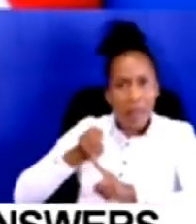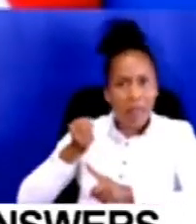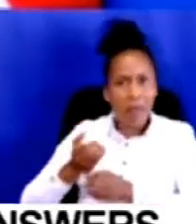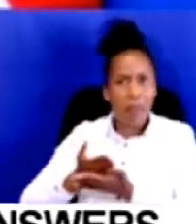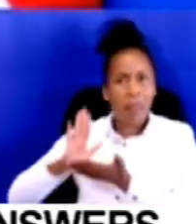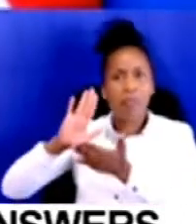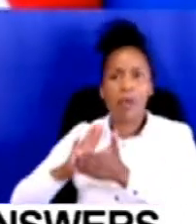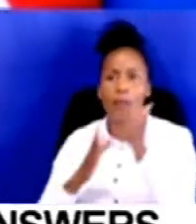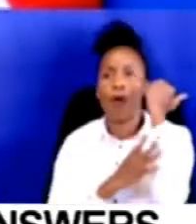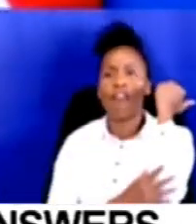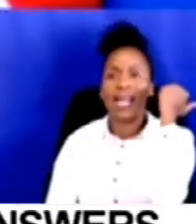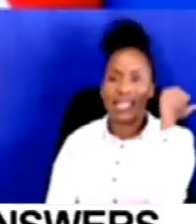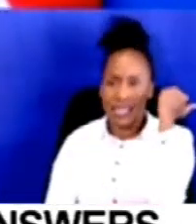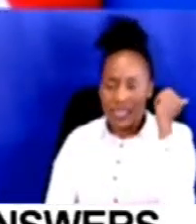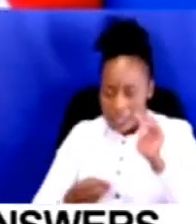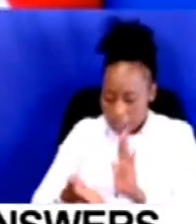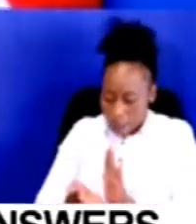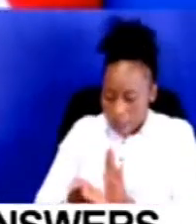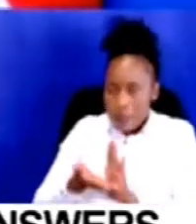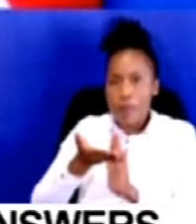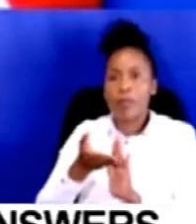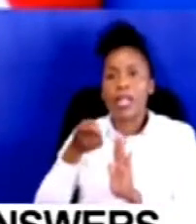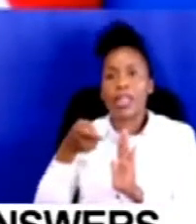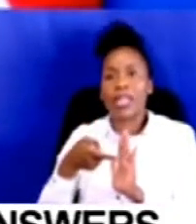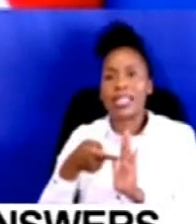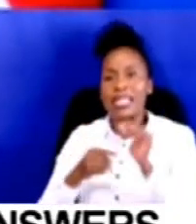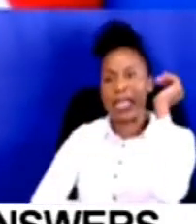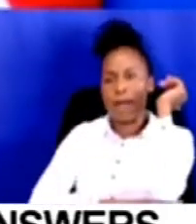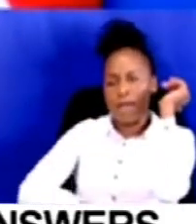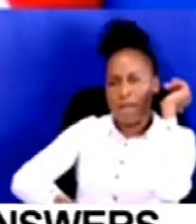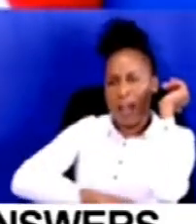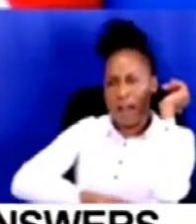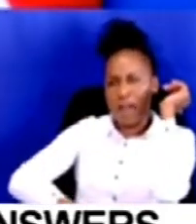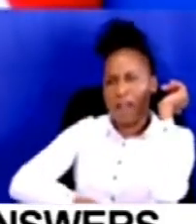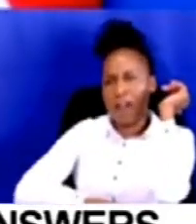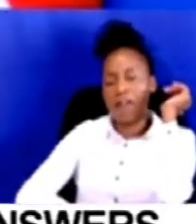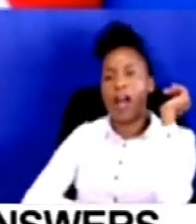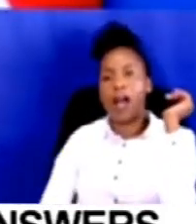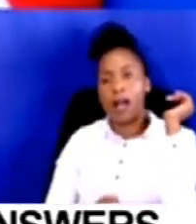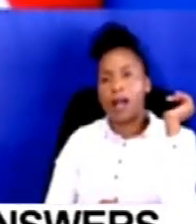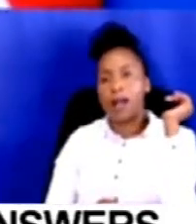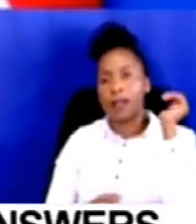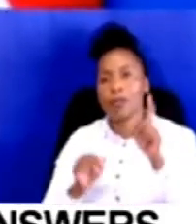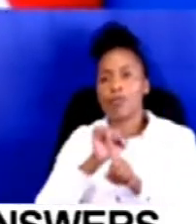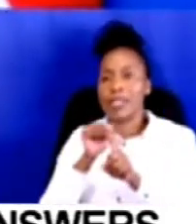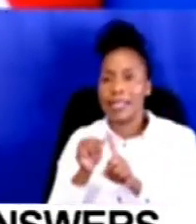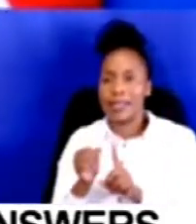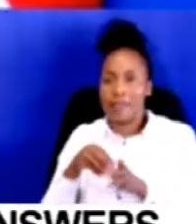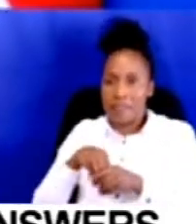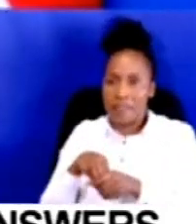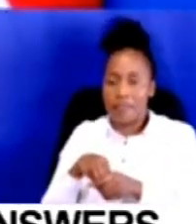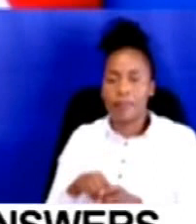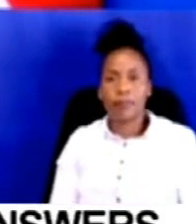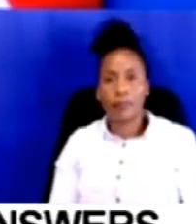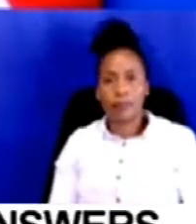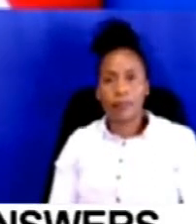those that are at the lower rung of our society.